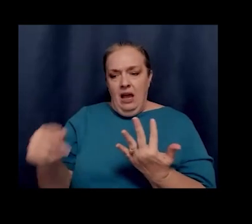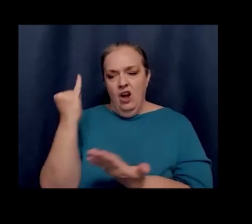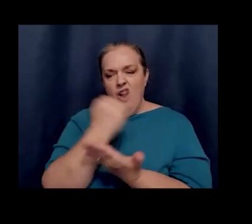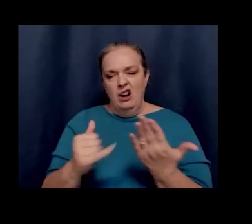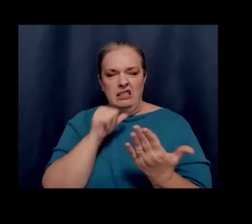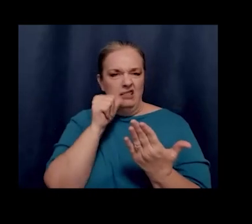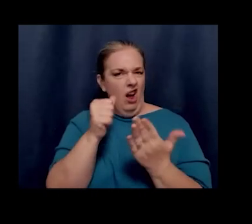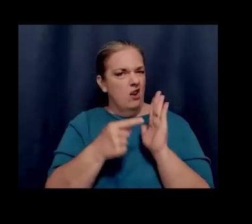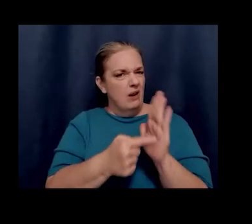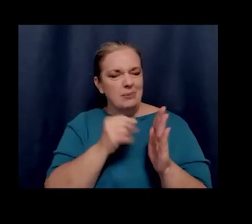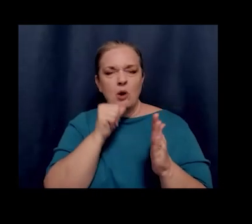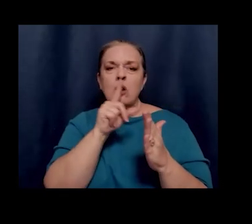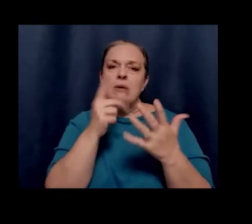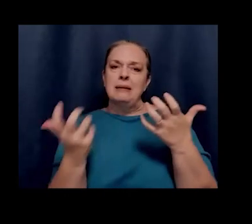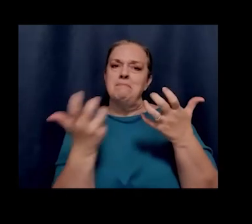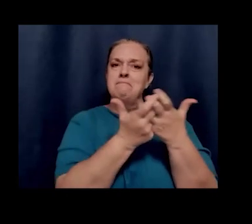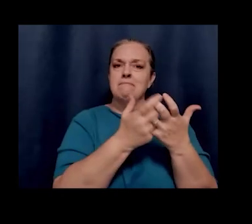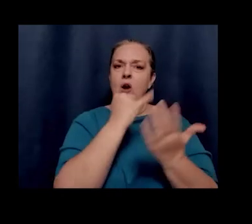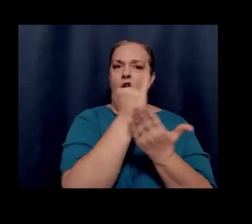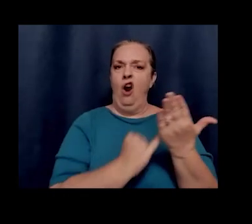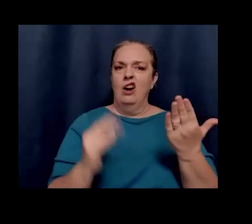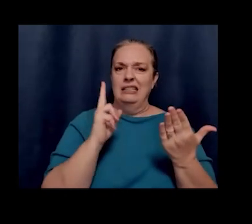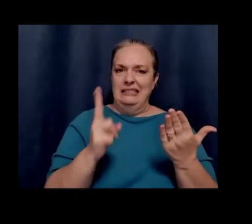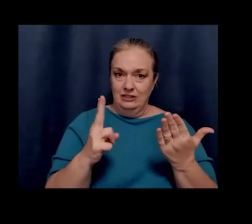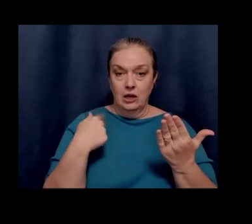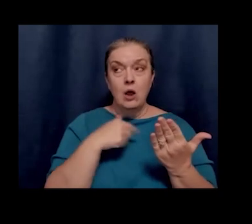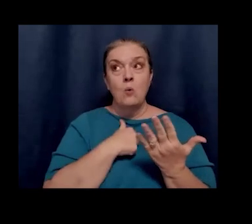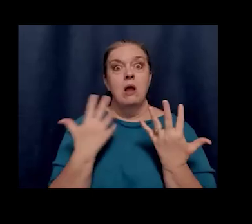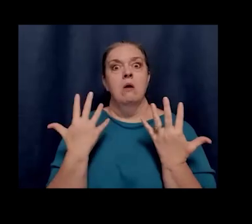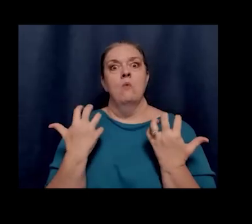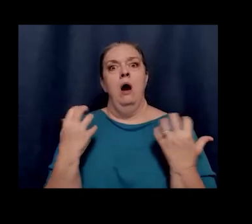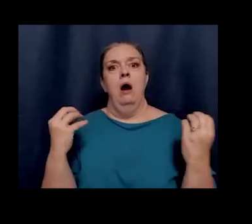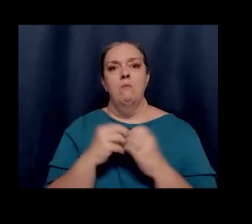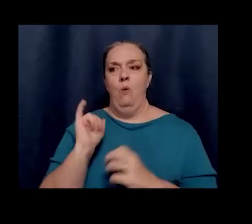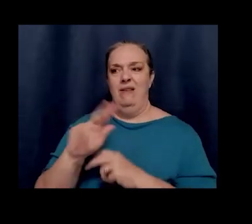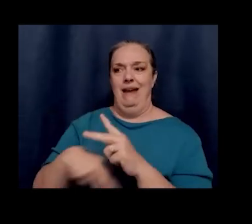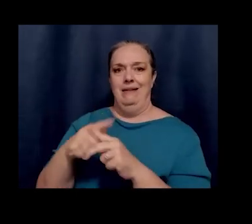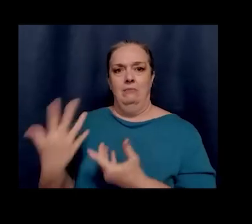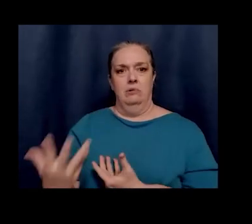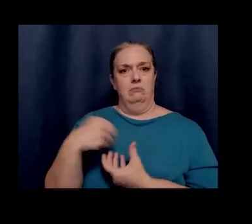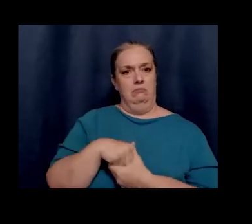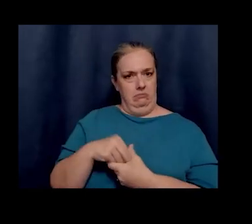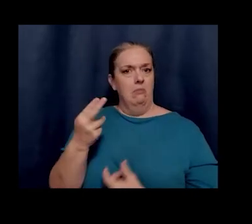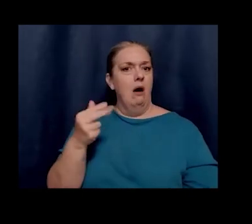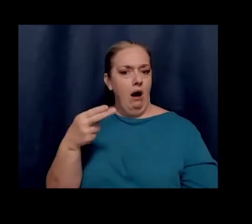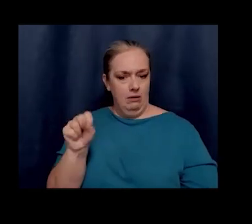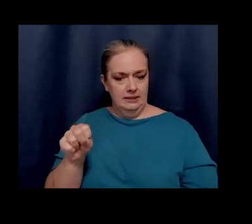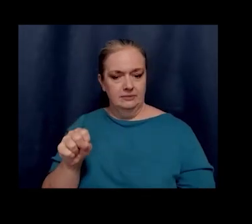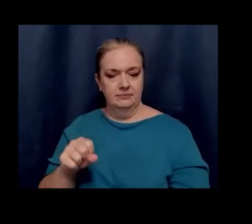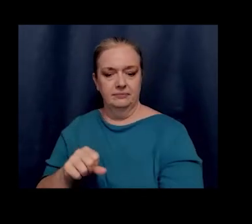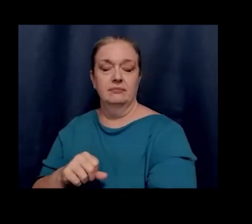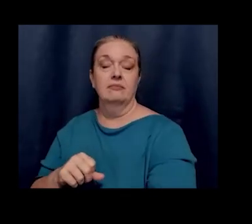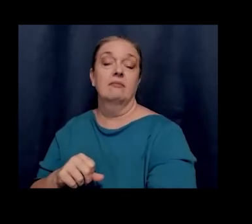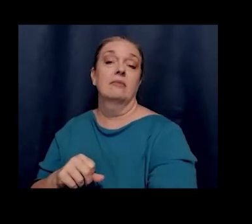into the main frame of art history and who we are actively seeking to bring into HAHS, as Mackenzie has mentioned. Folk